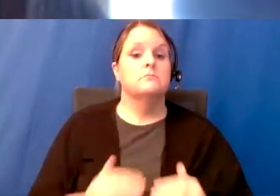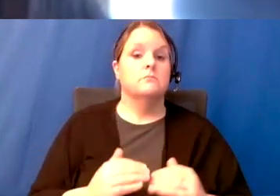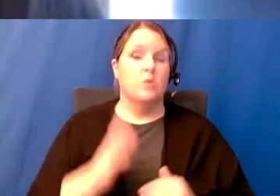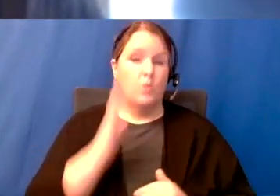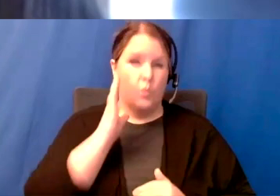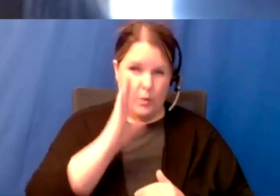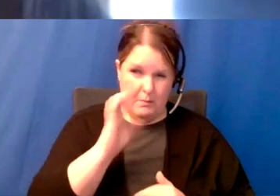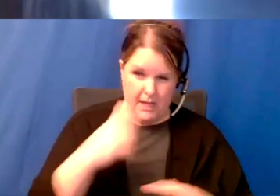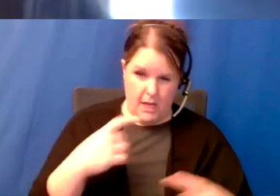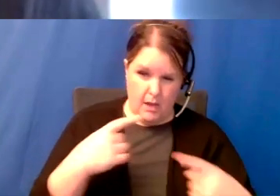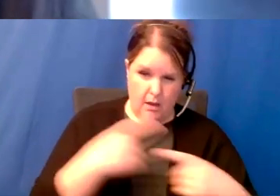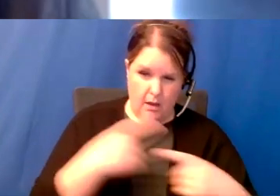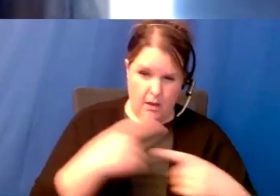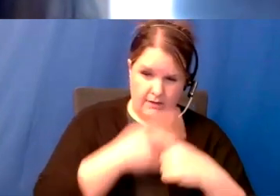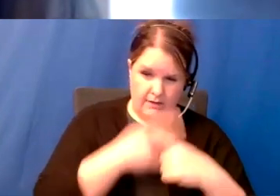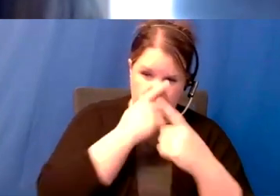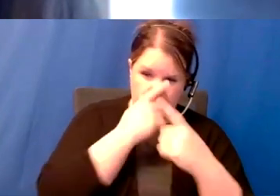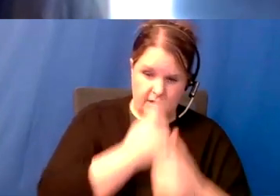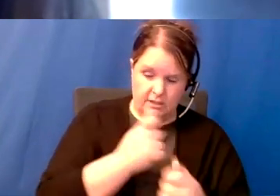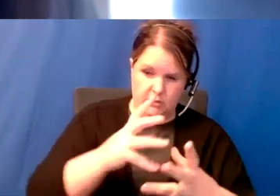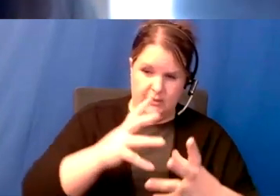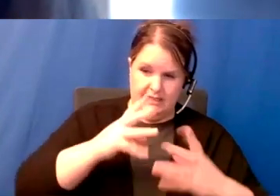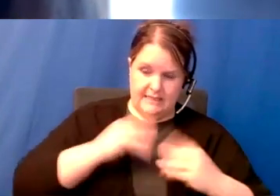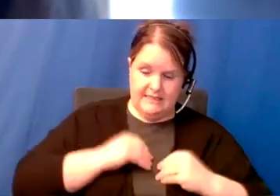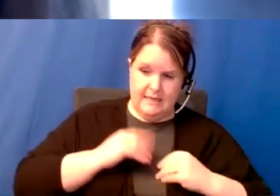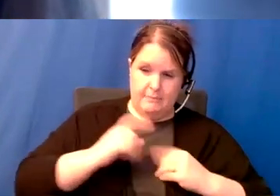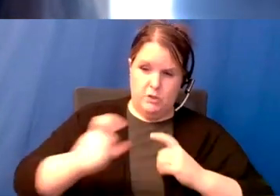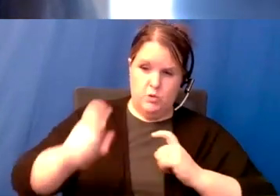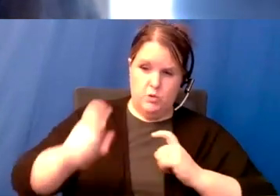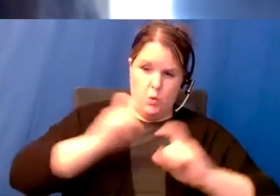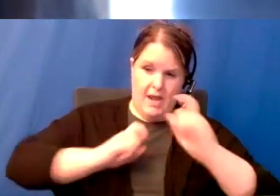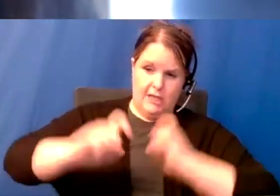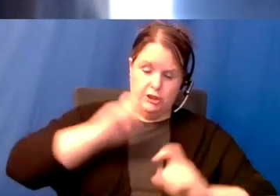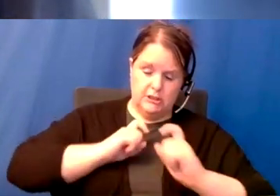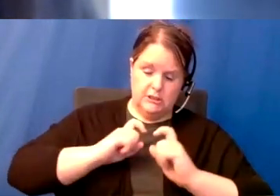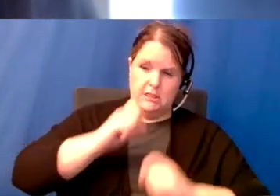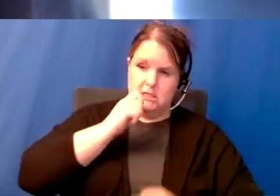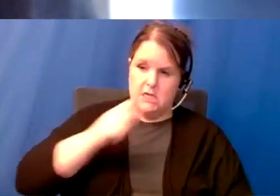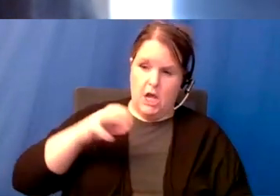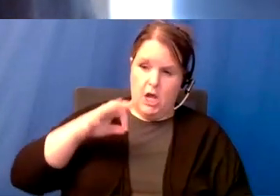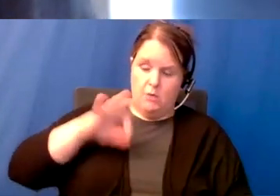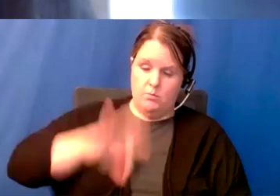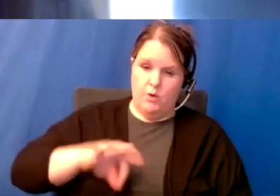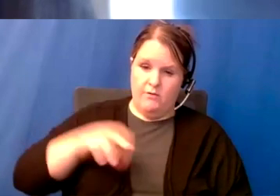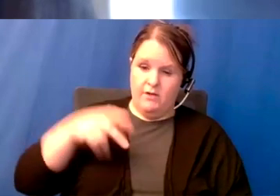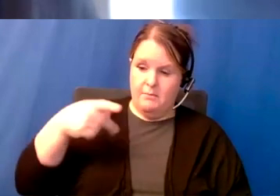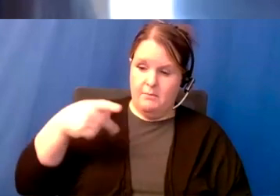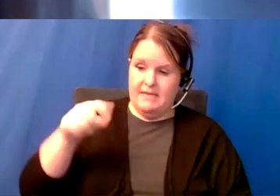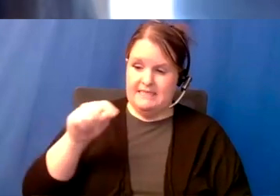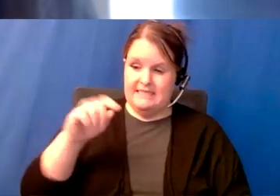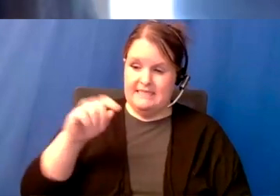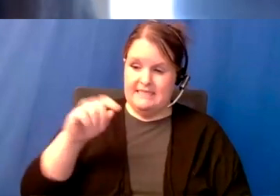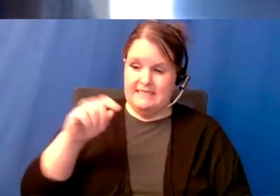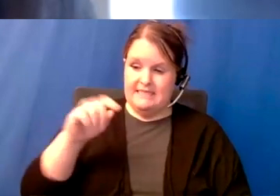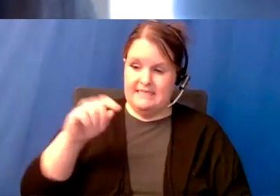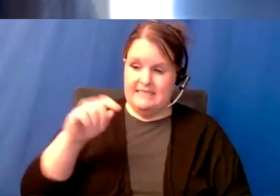accept donations, nonprofit PTE, on behalf of a contractor of the grant, for profit,